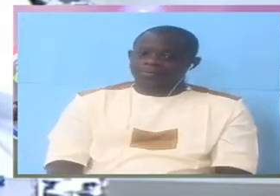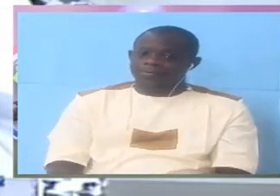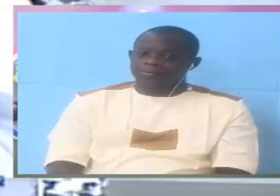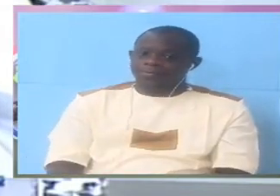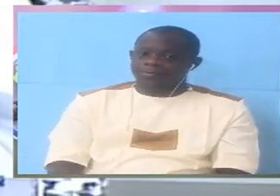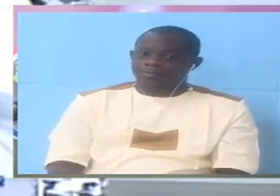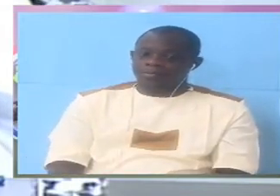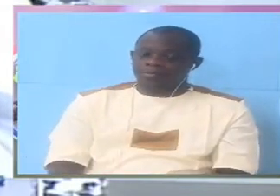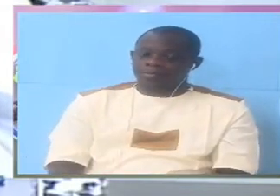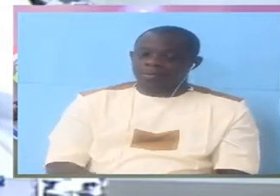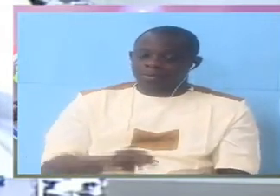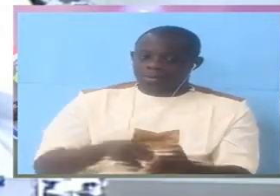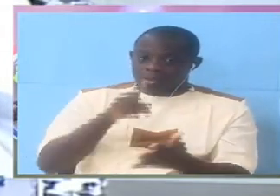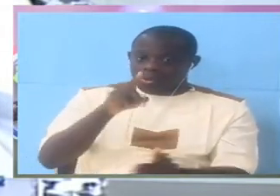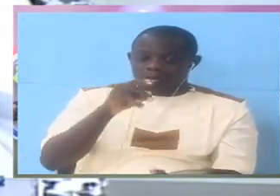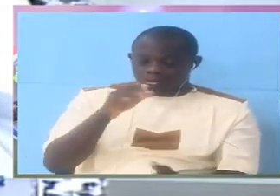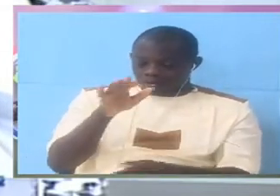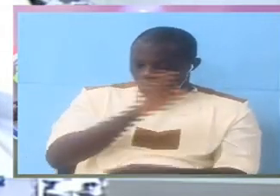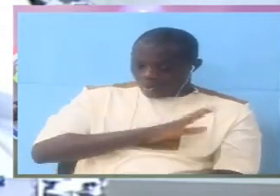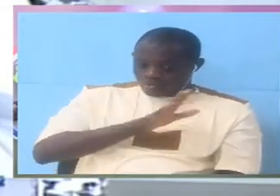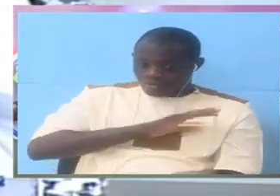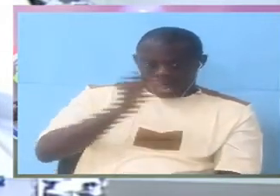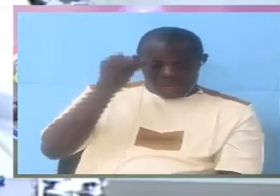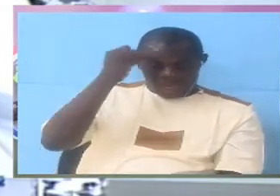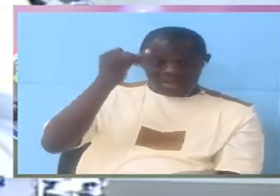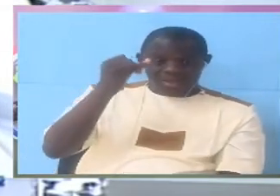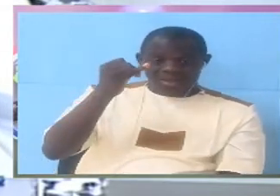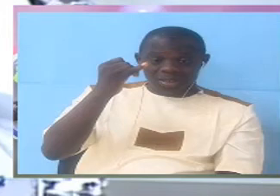that too is a guess.